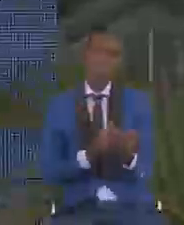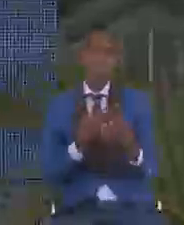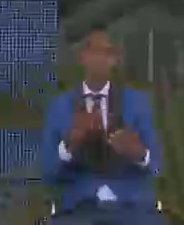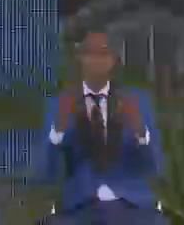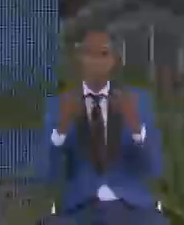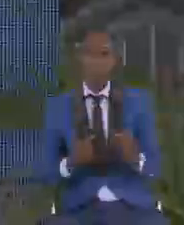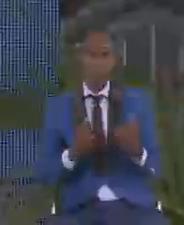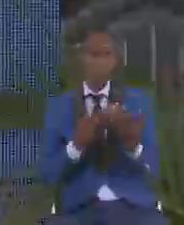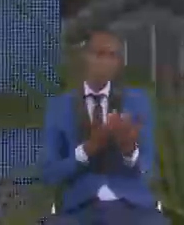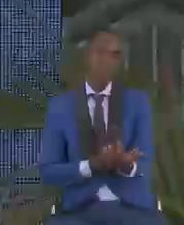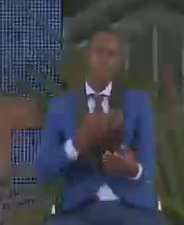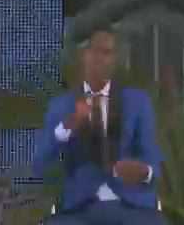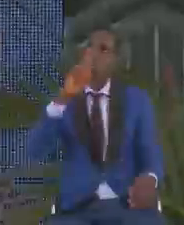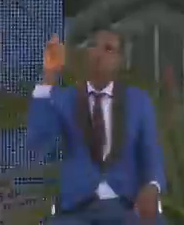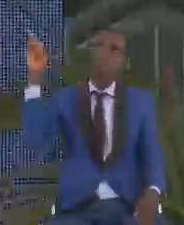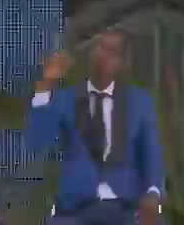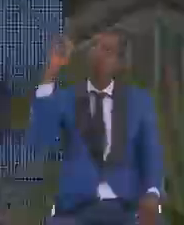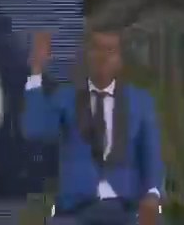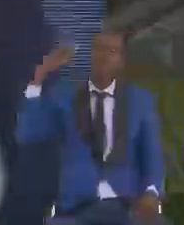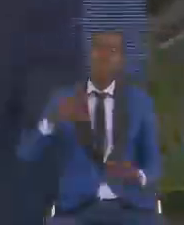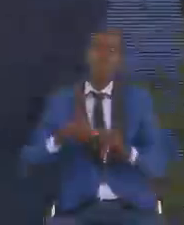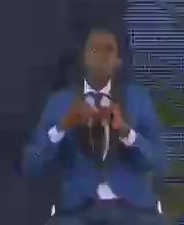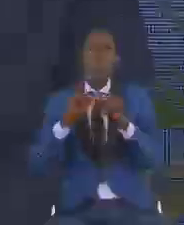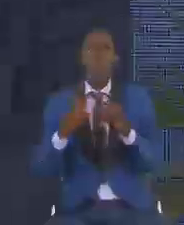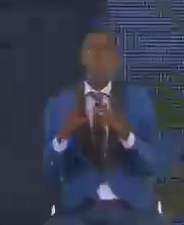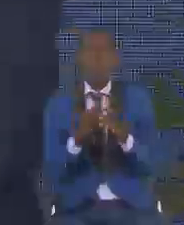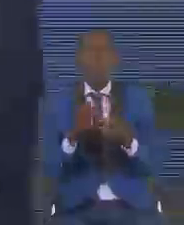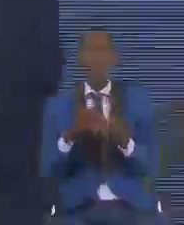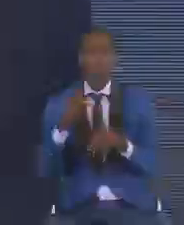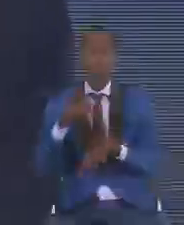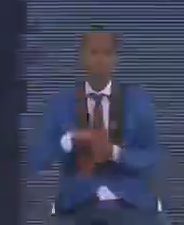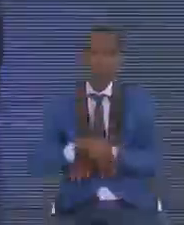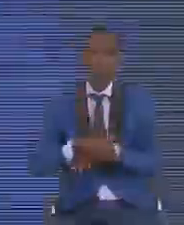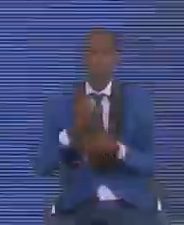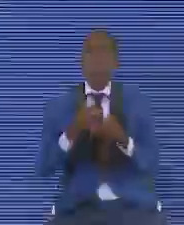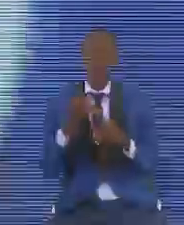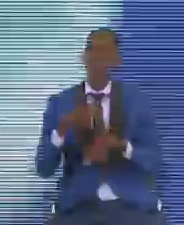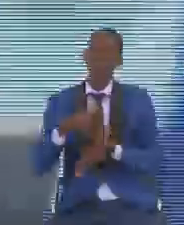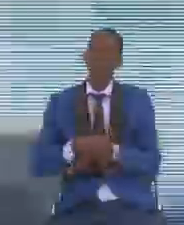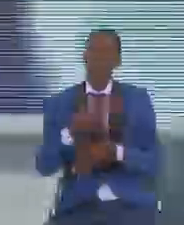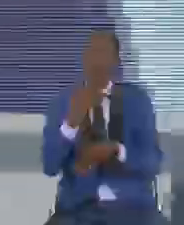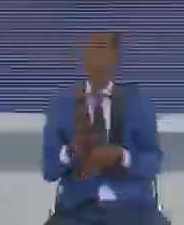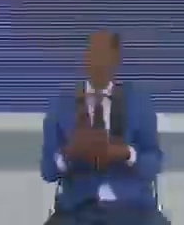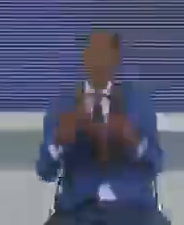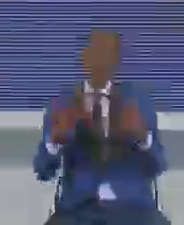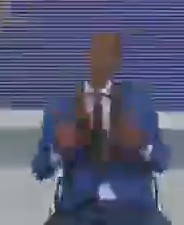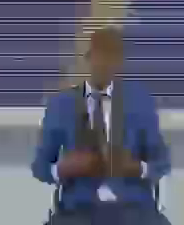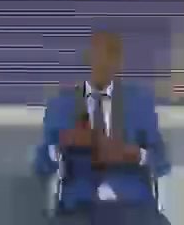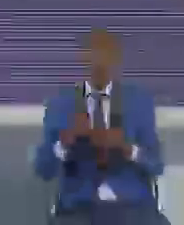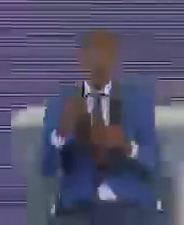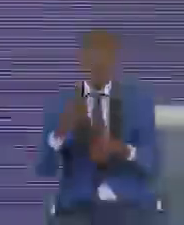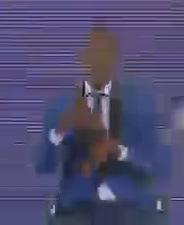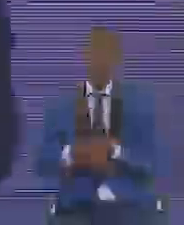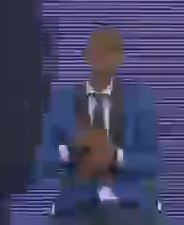of sunshine, keep on doing it. We must do it in the night of discouragement, in the night